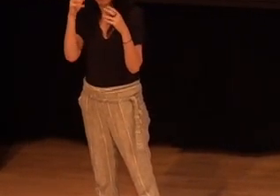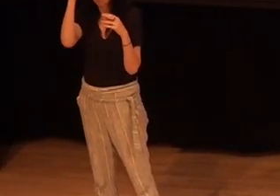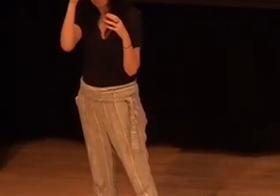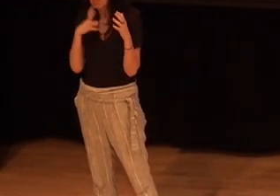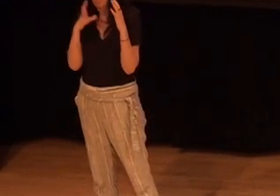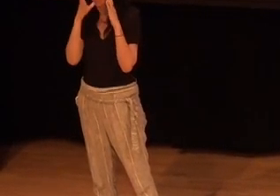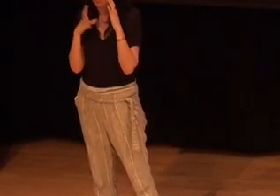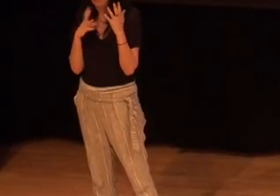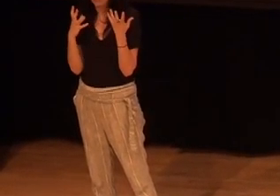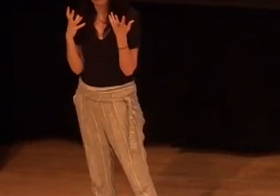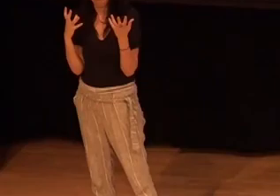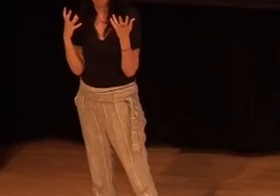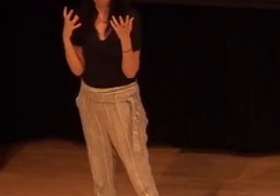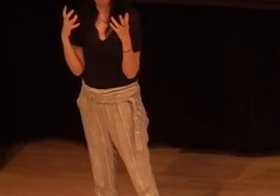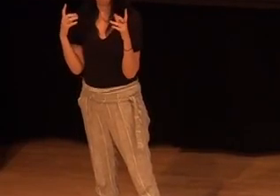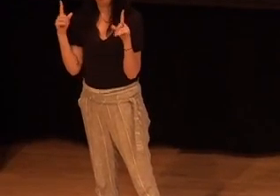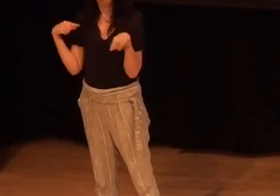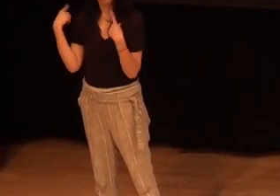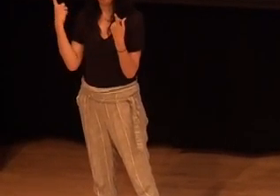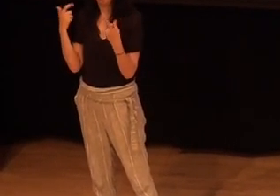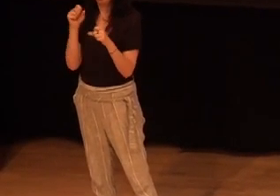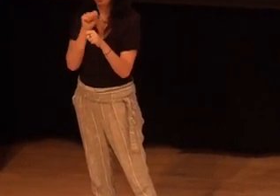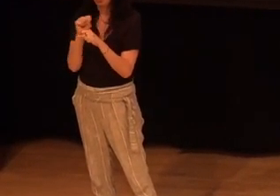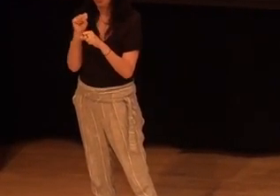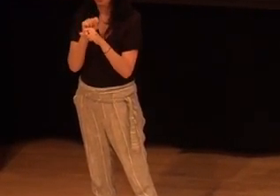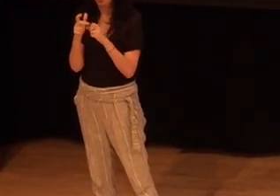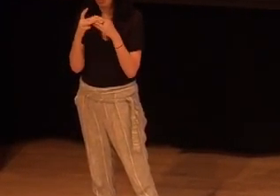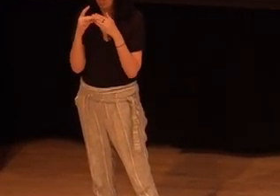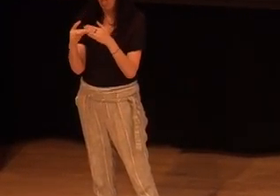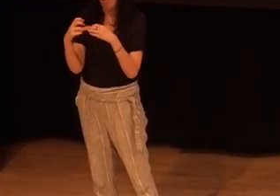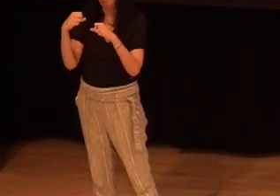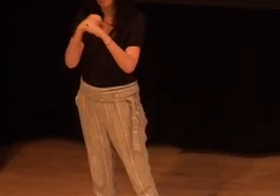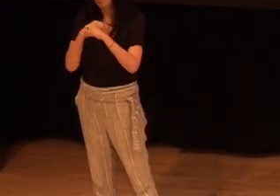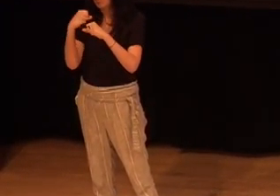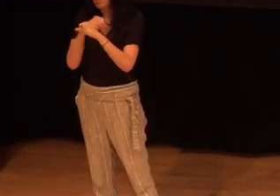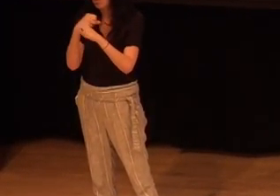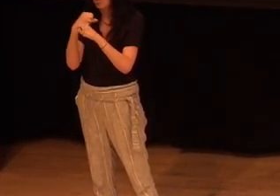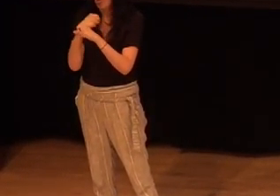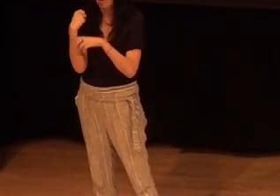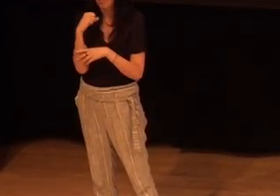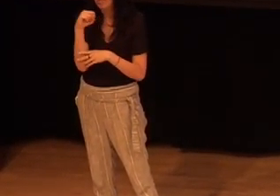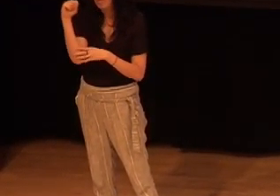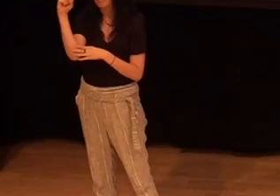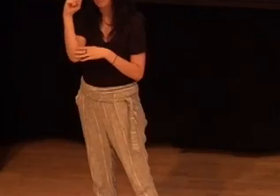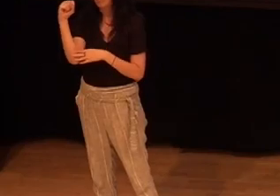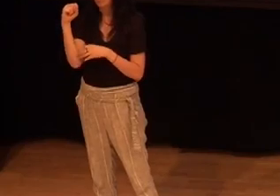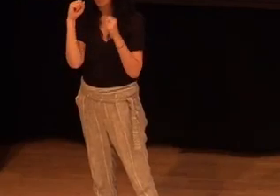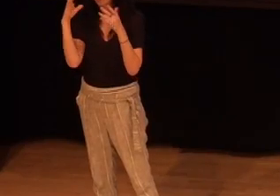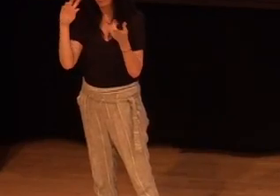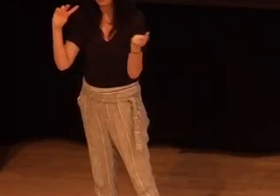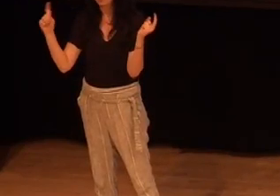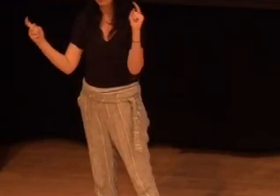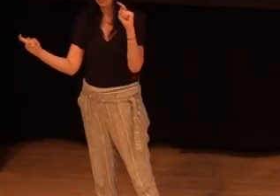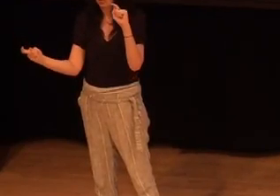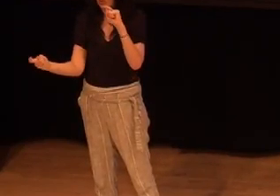women who led and spearheaded and fought for all the many, many changes that